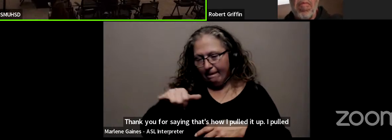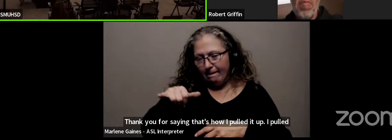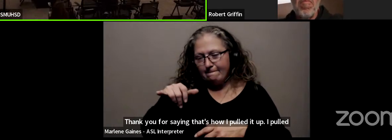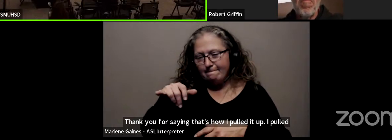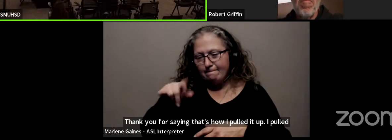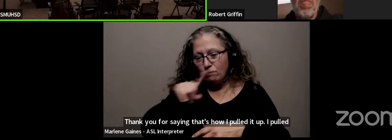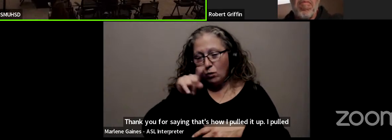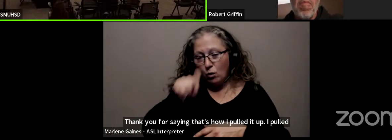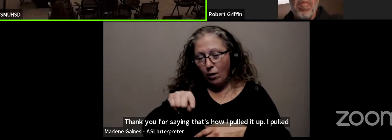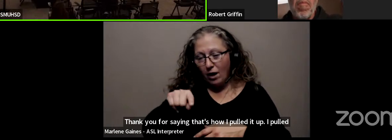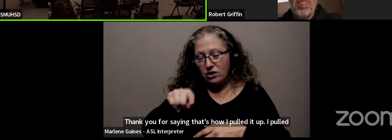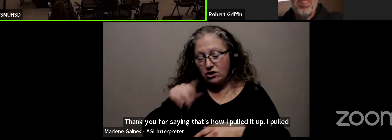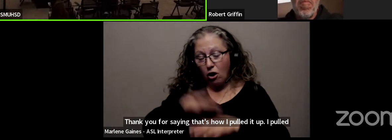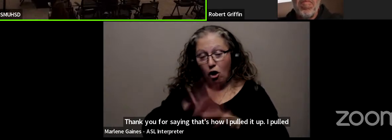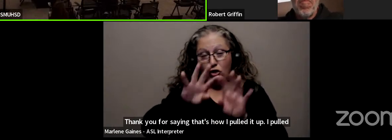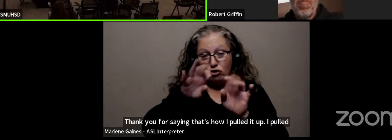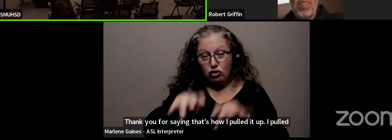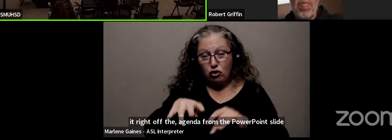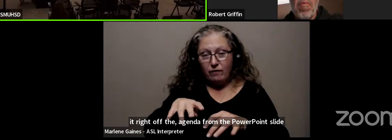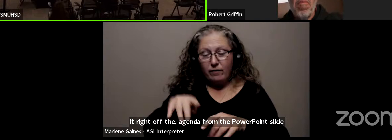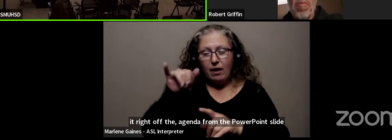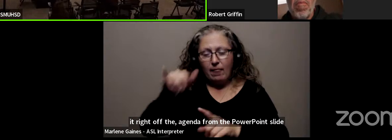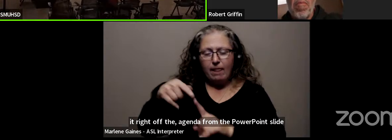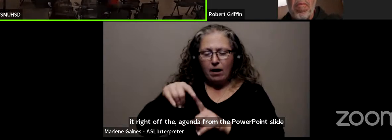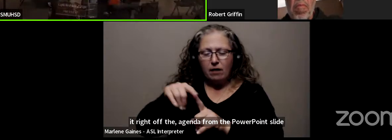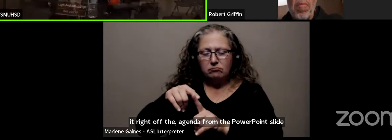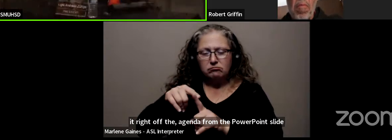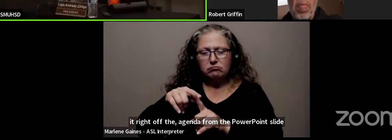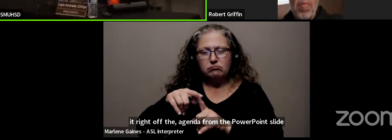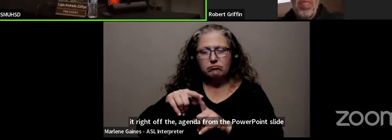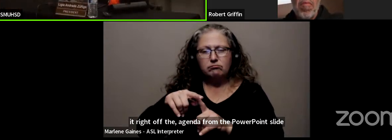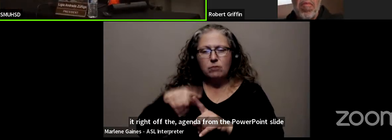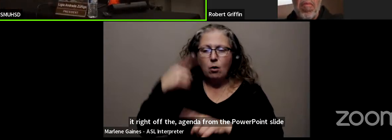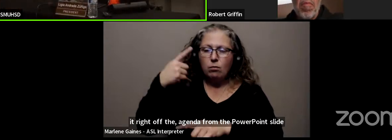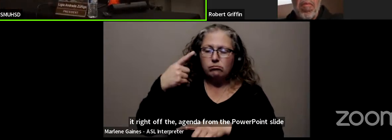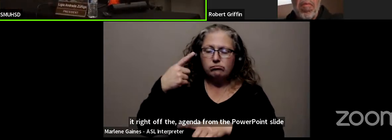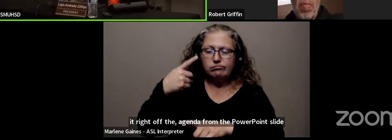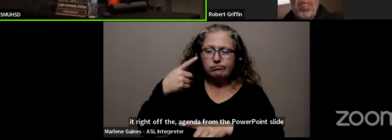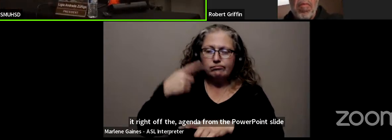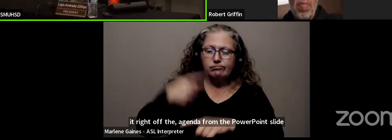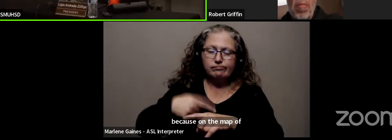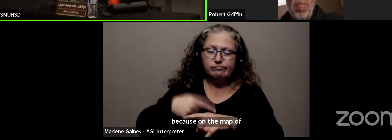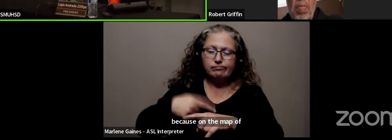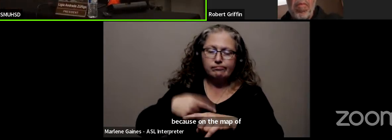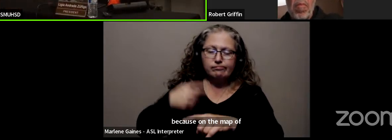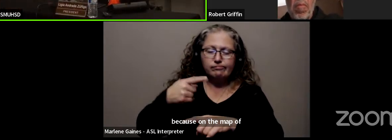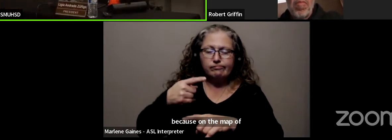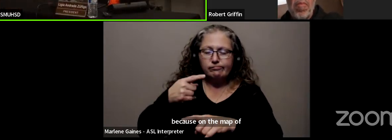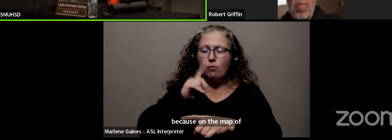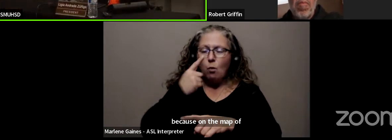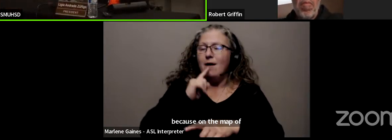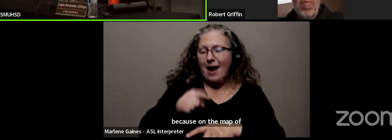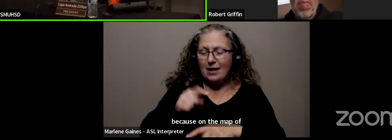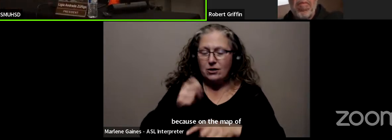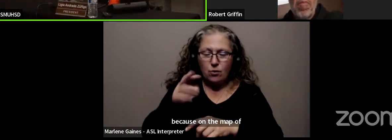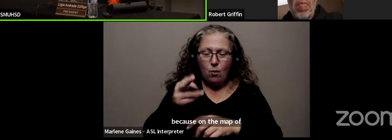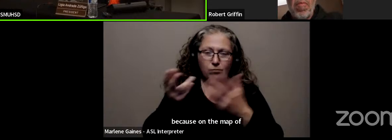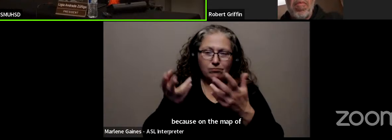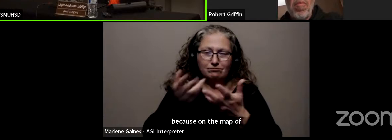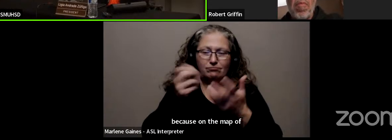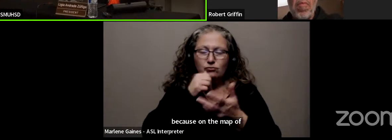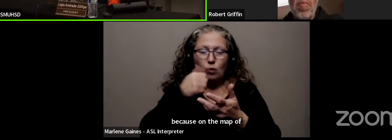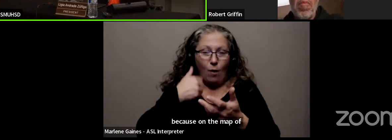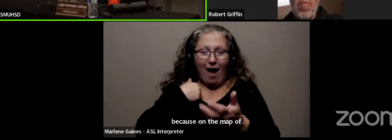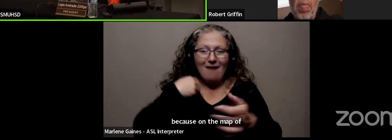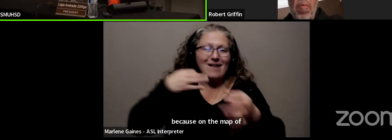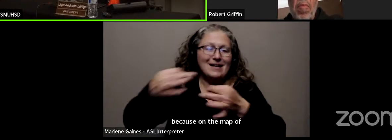the questions on the survey are one thing, but they're very directed to one answer or like there's no